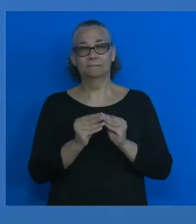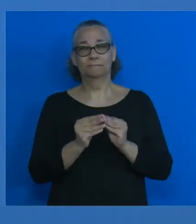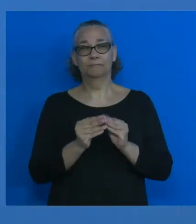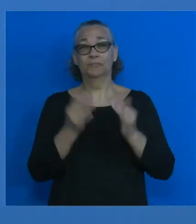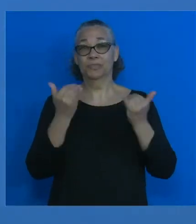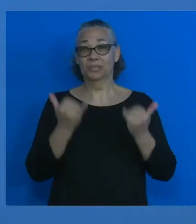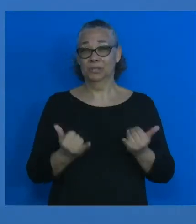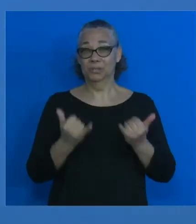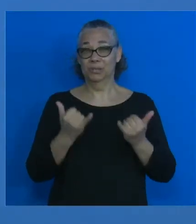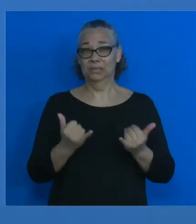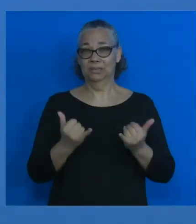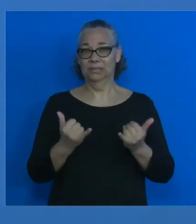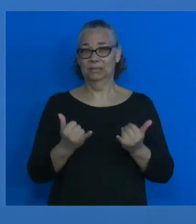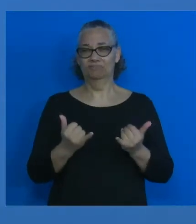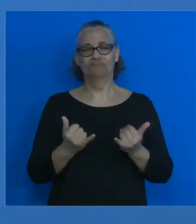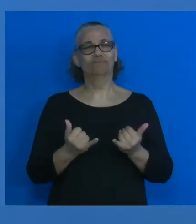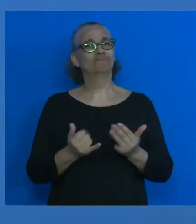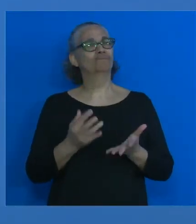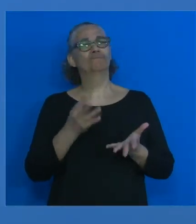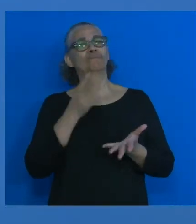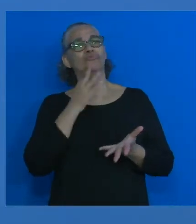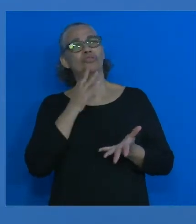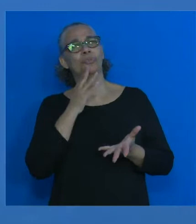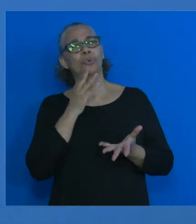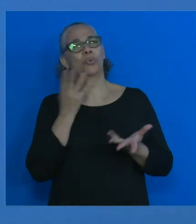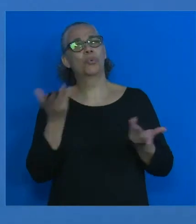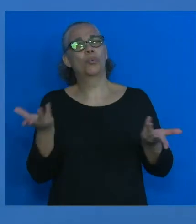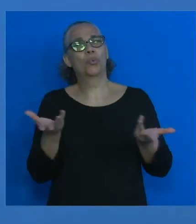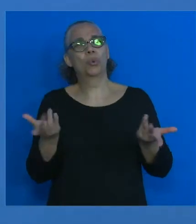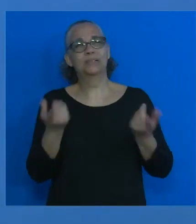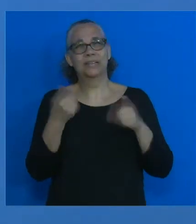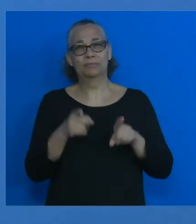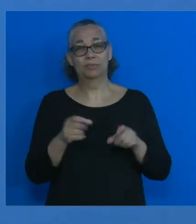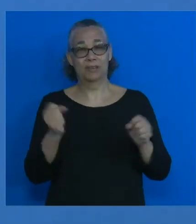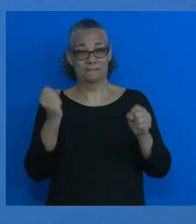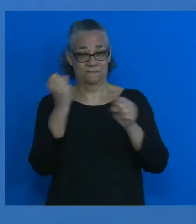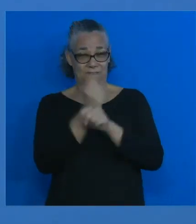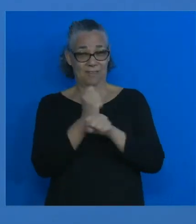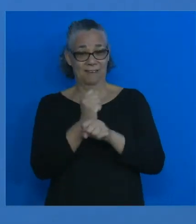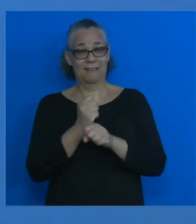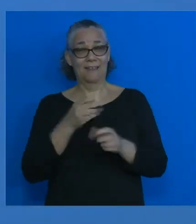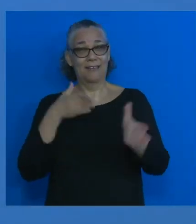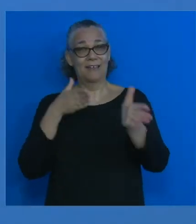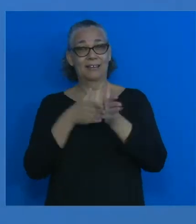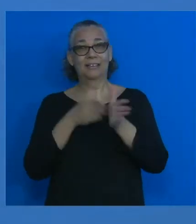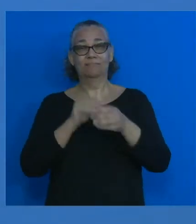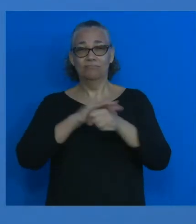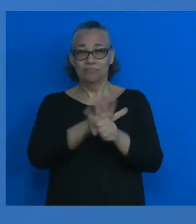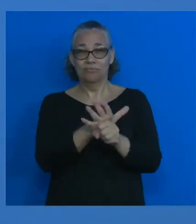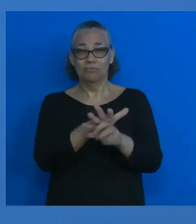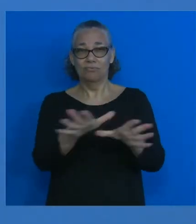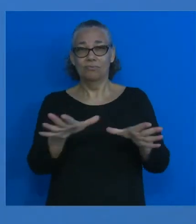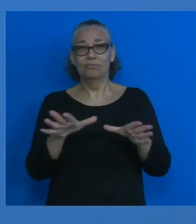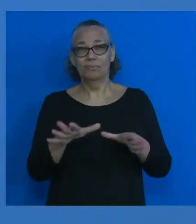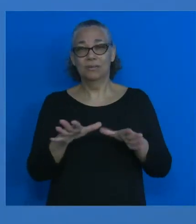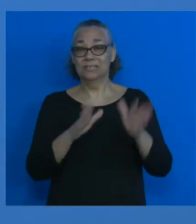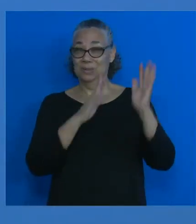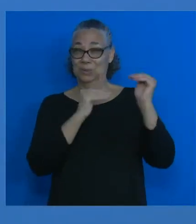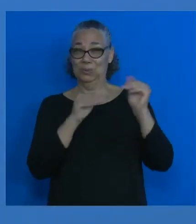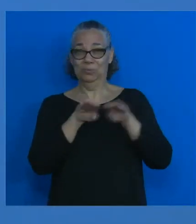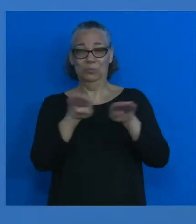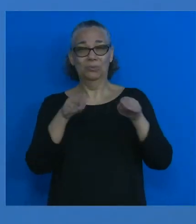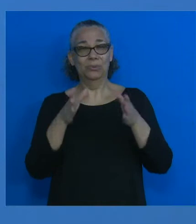Today, I will provide an overview of where we are in our ongoing fight against the coronavirus pandemic. It is my hope that